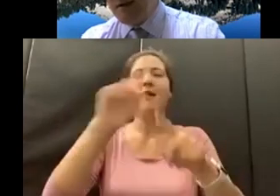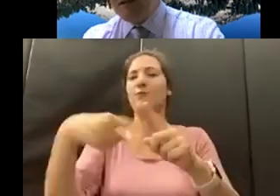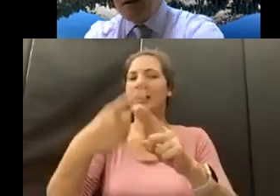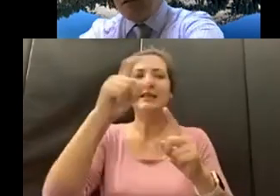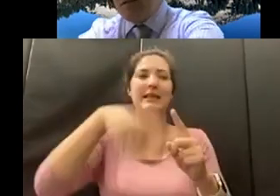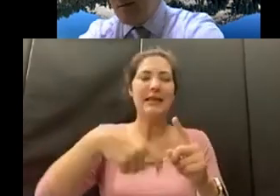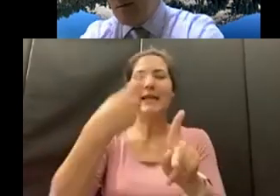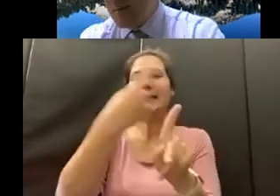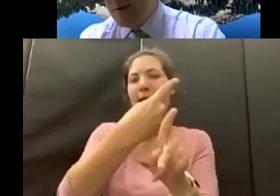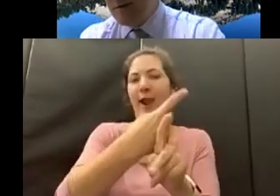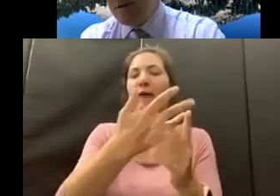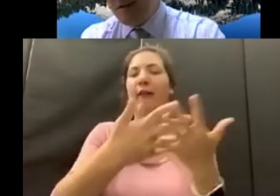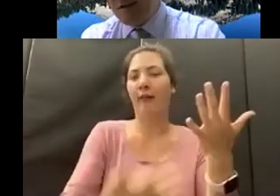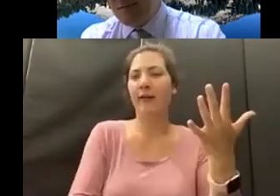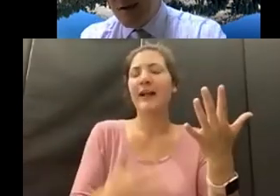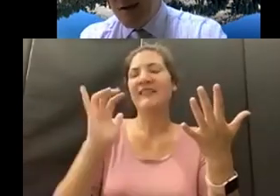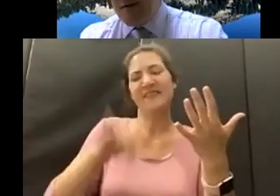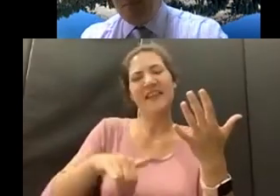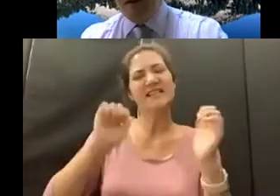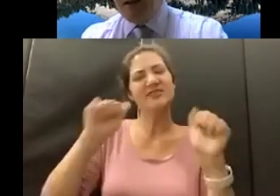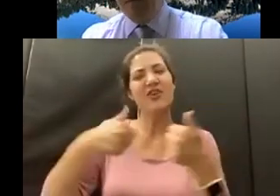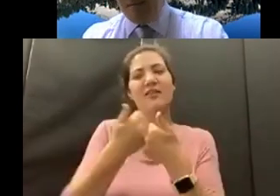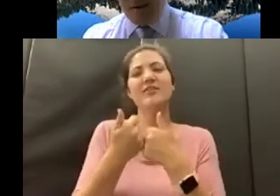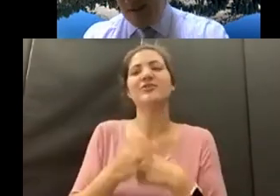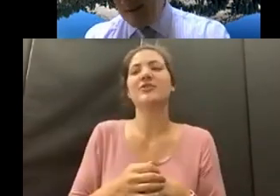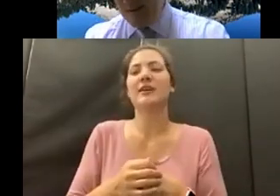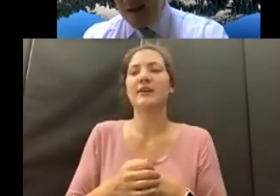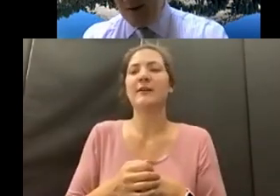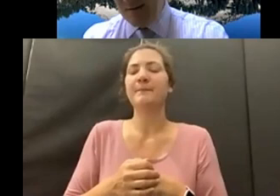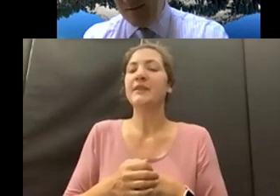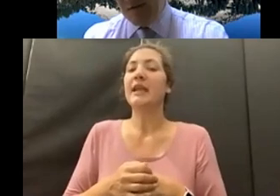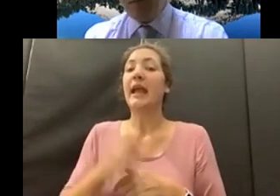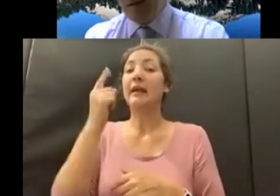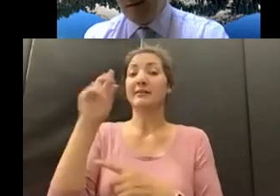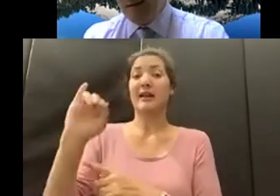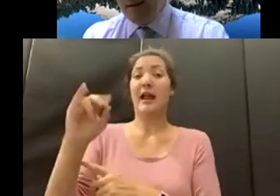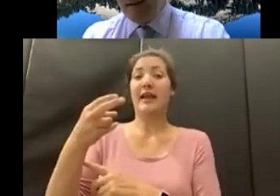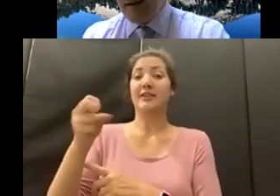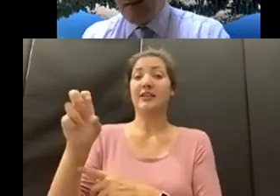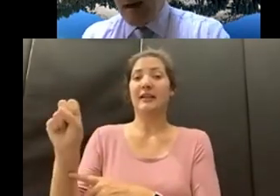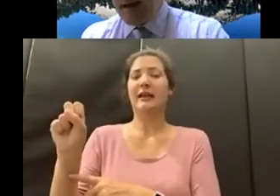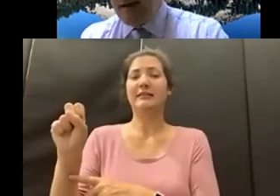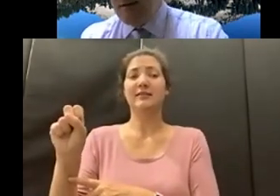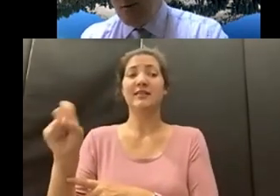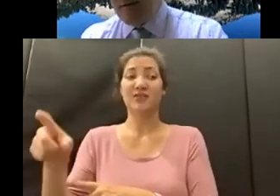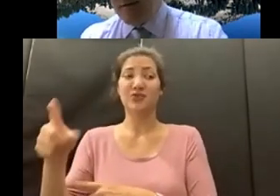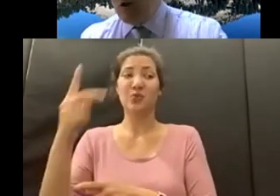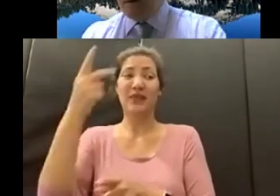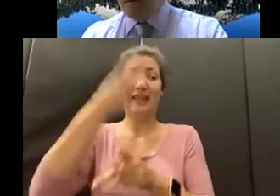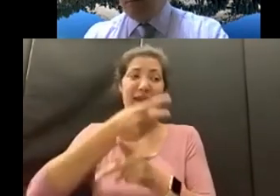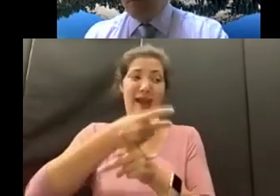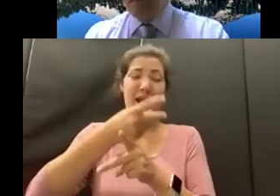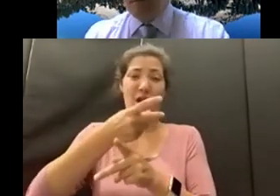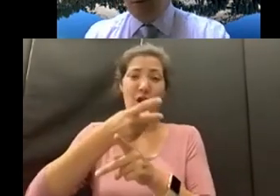it can be as a family member, Deborah, it's a very big life commitment to be caring for somebody like that. And you have to have a